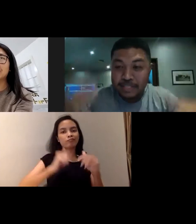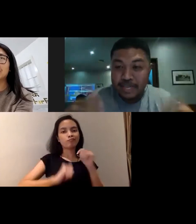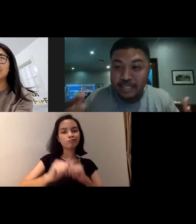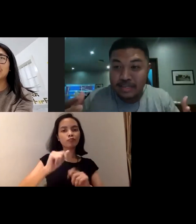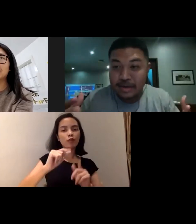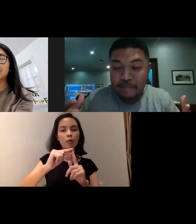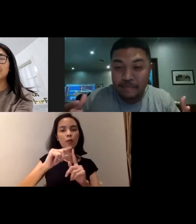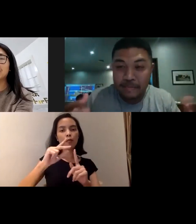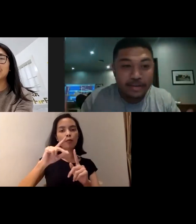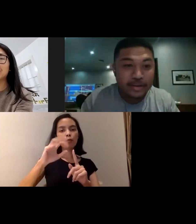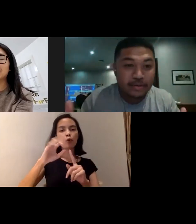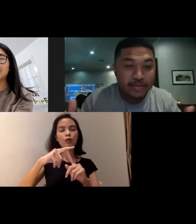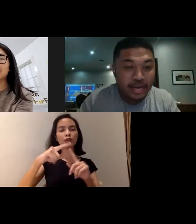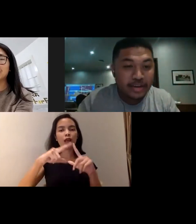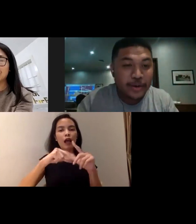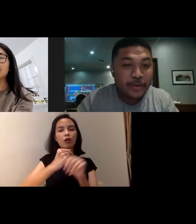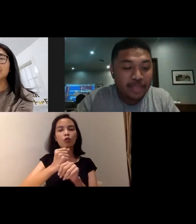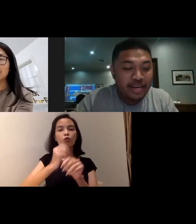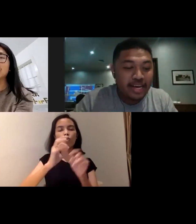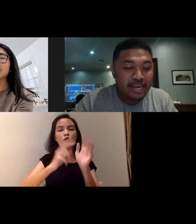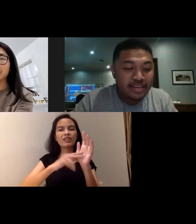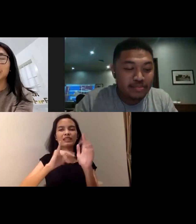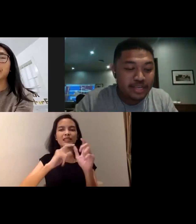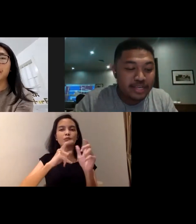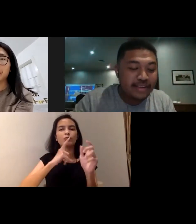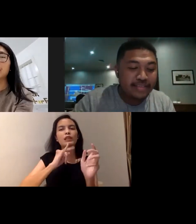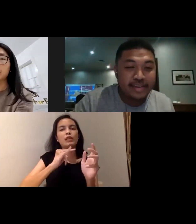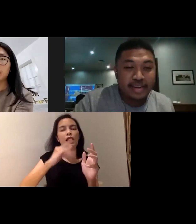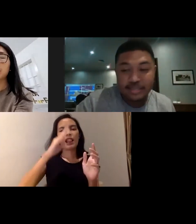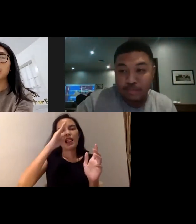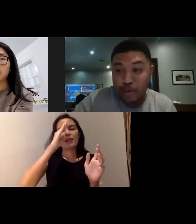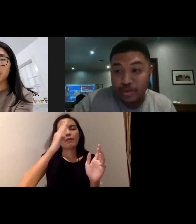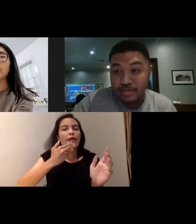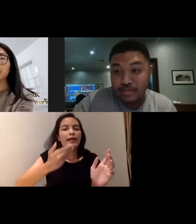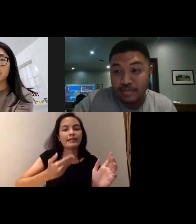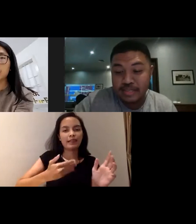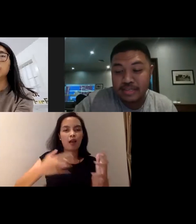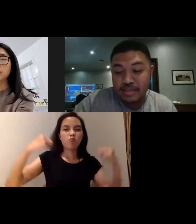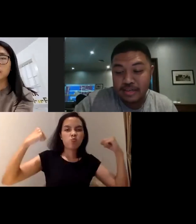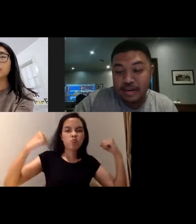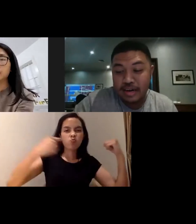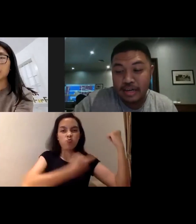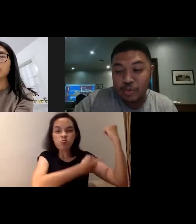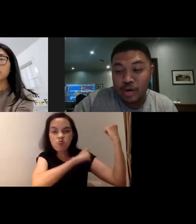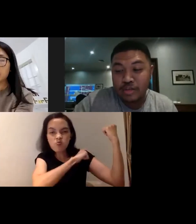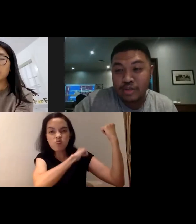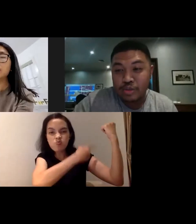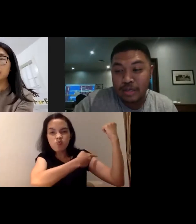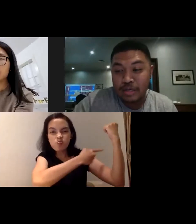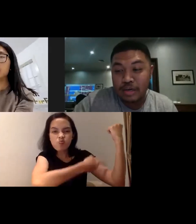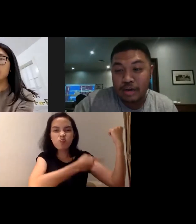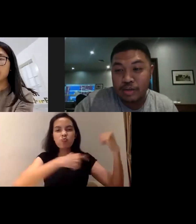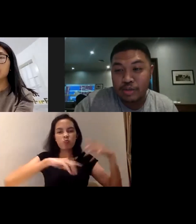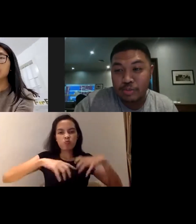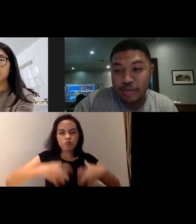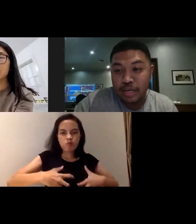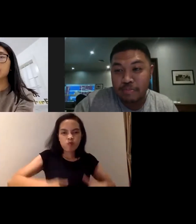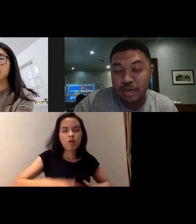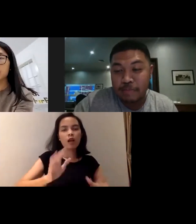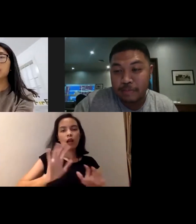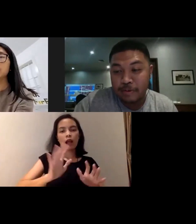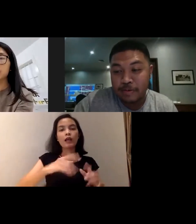size man, you know, yeah, you know, and because I think that is important, because I want to